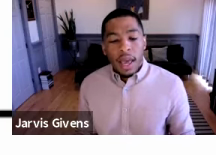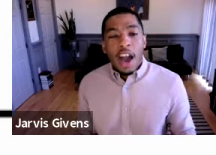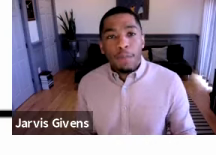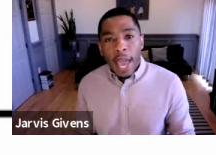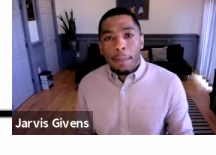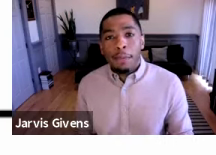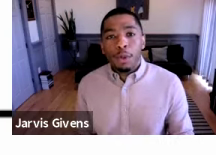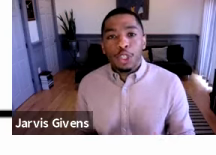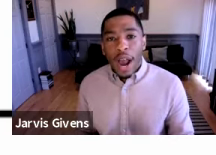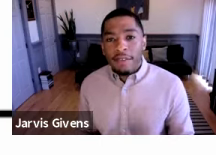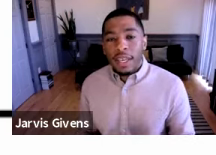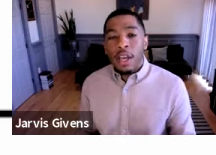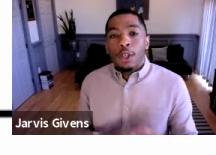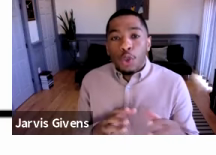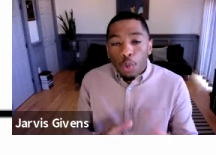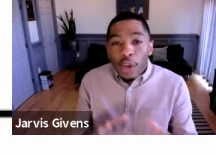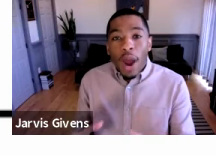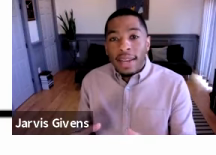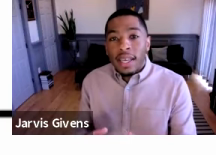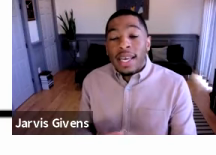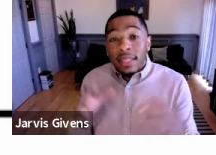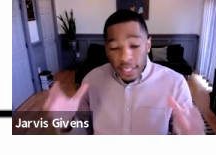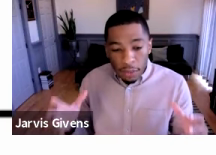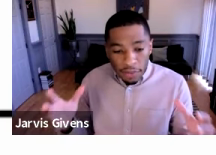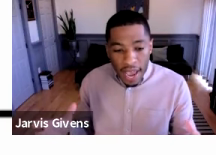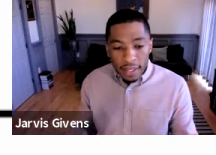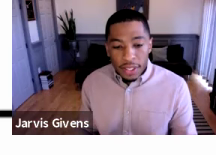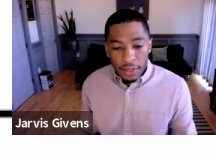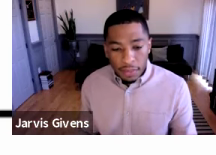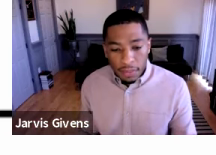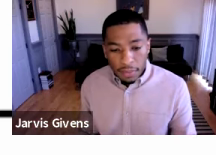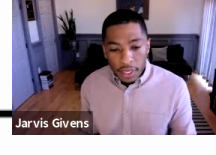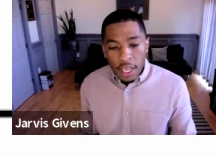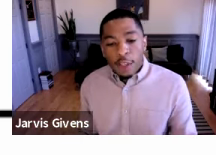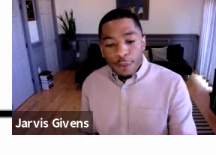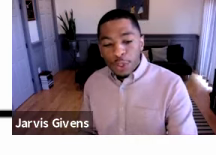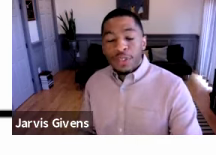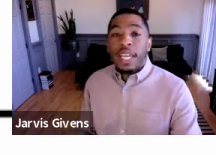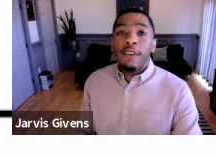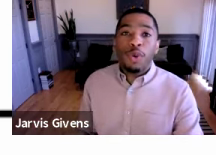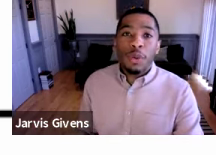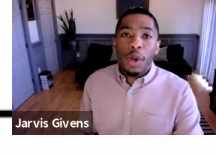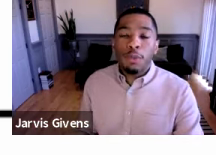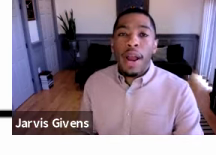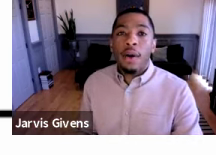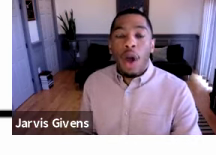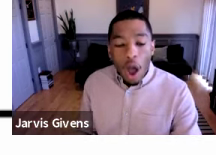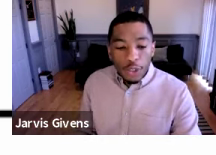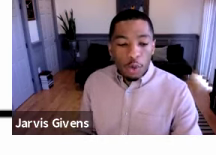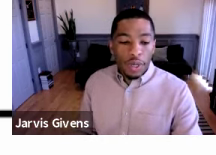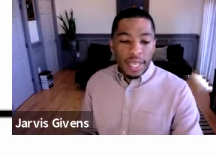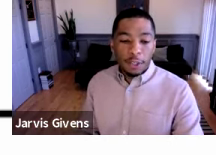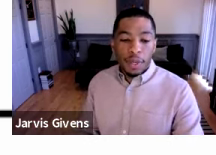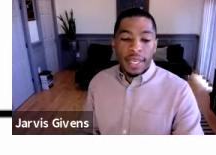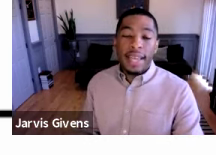practice of Black people striving to rewrite the system of knowledge. The fugitive slave William Wells Brown